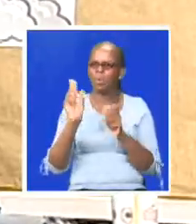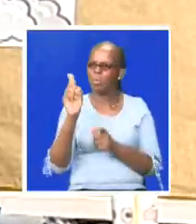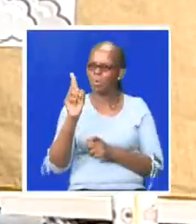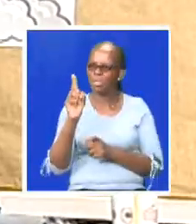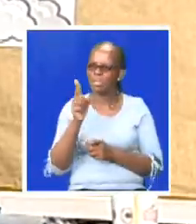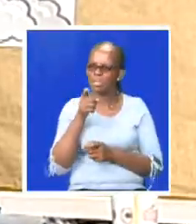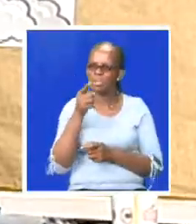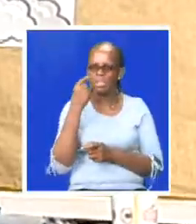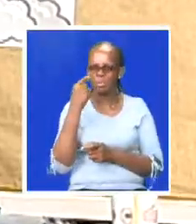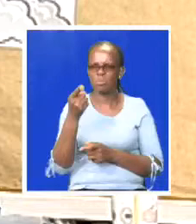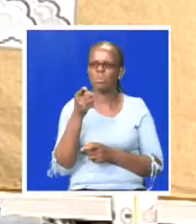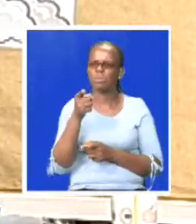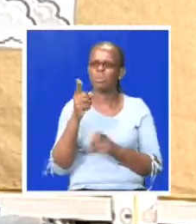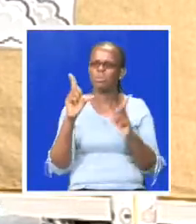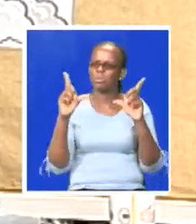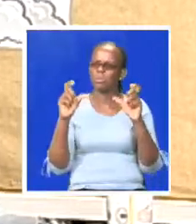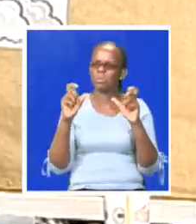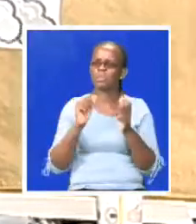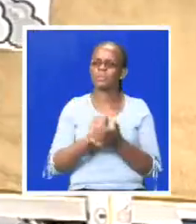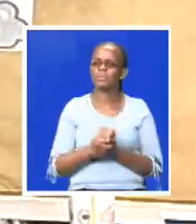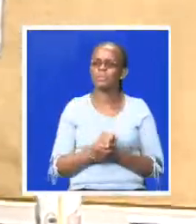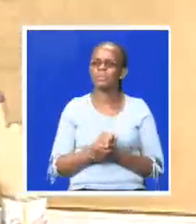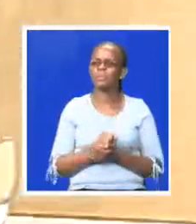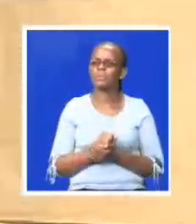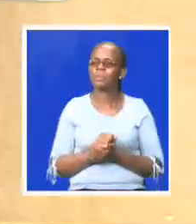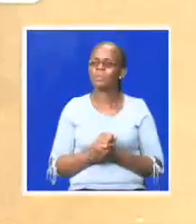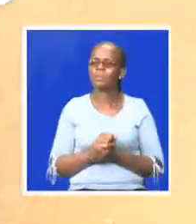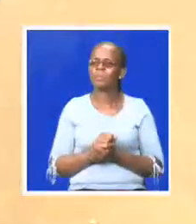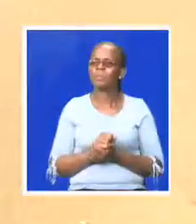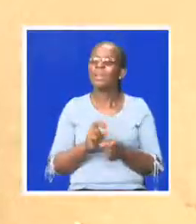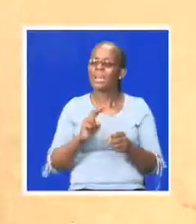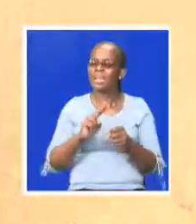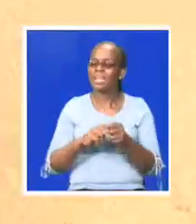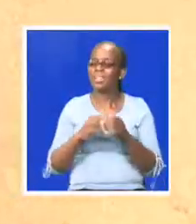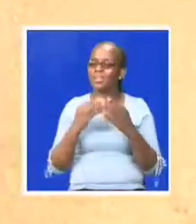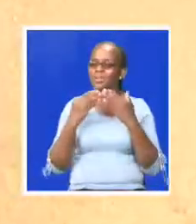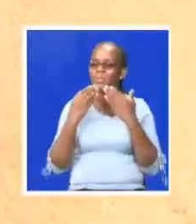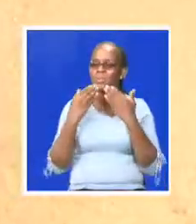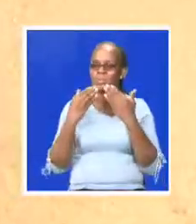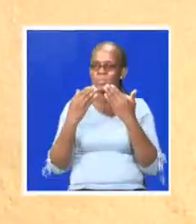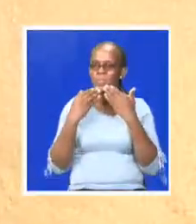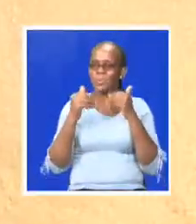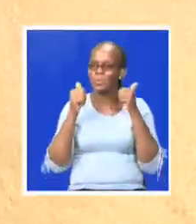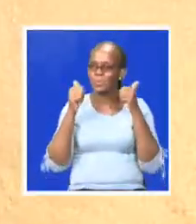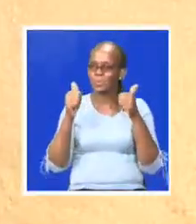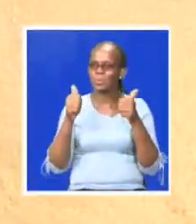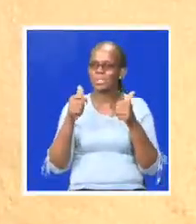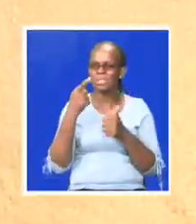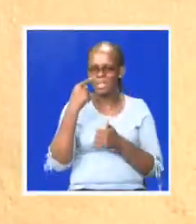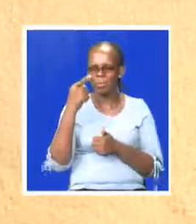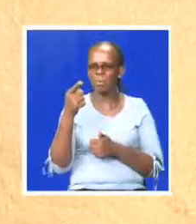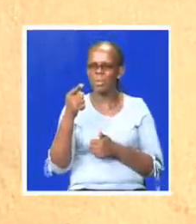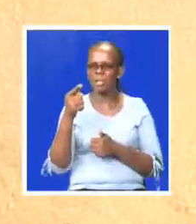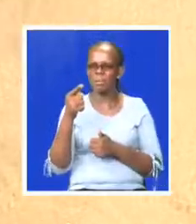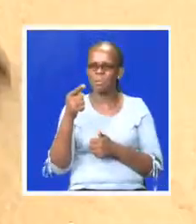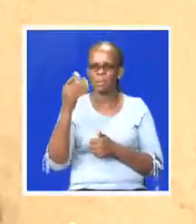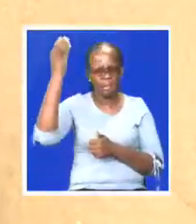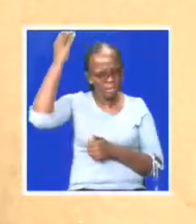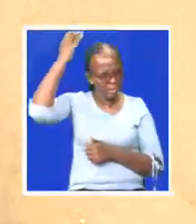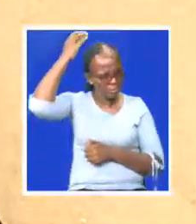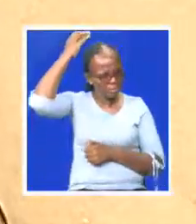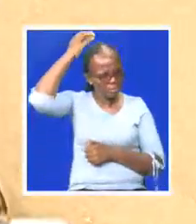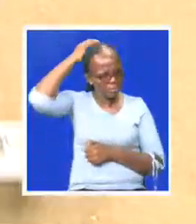this card? Yes, well done, boys and girls. This is a nurse. This is a